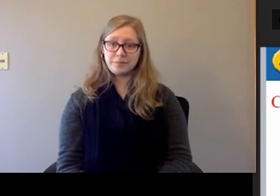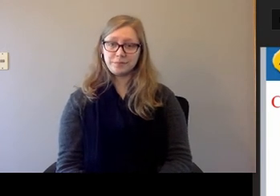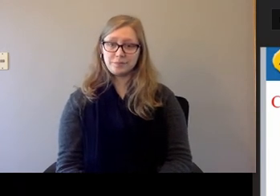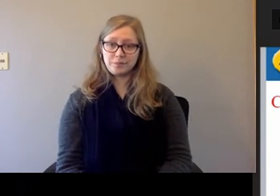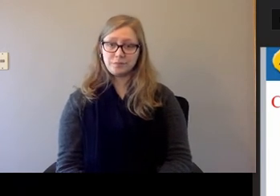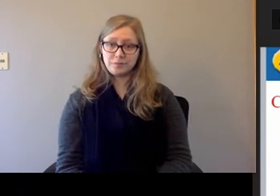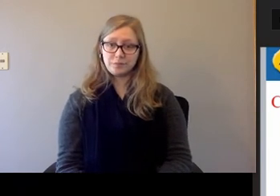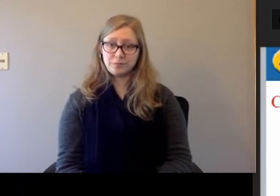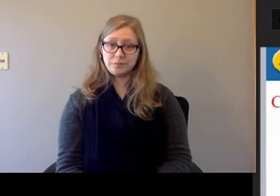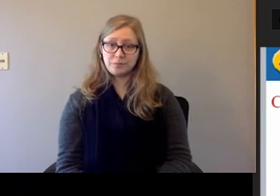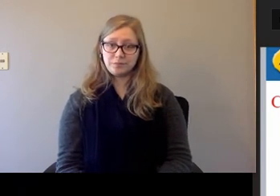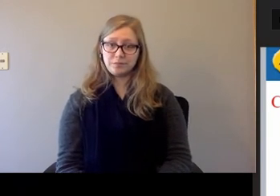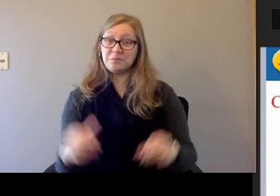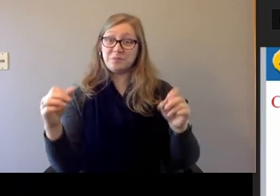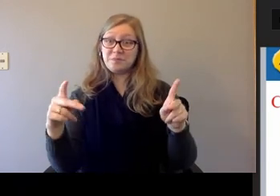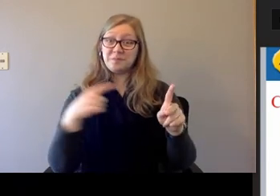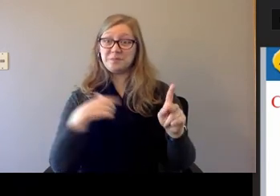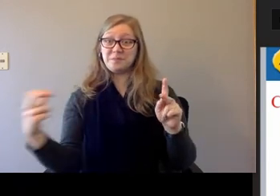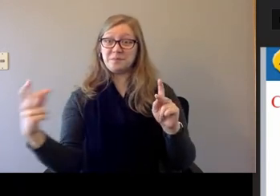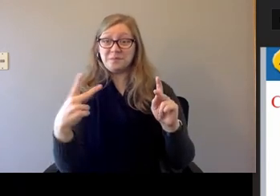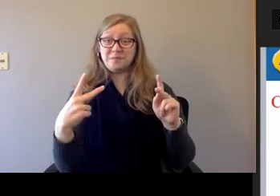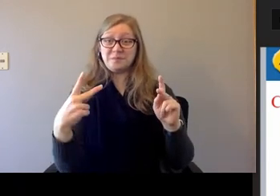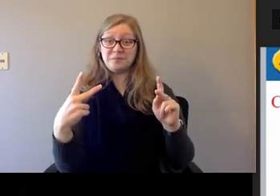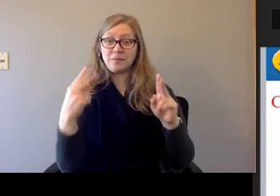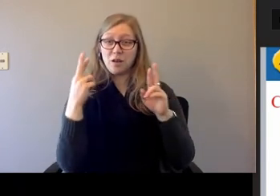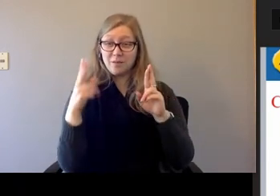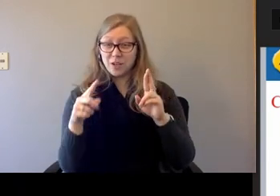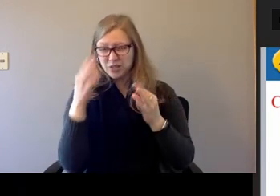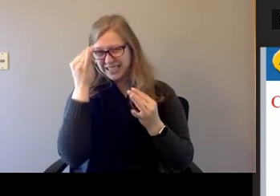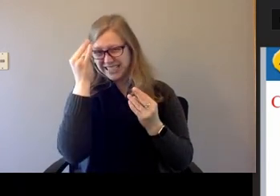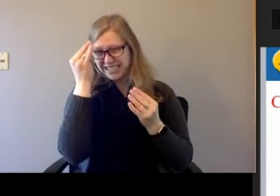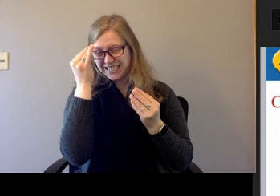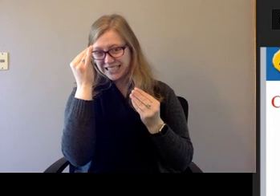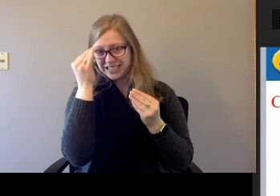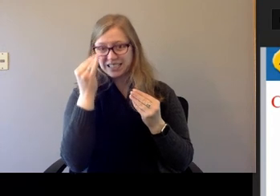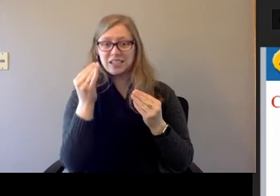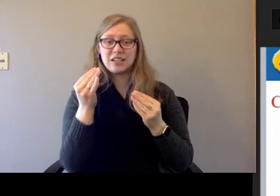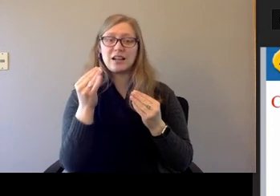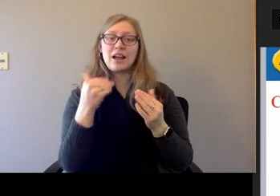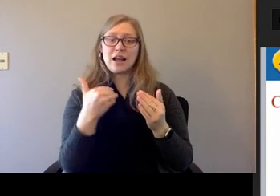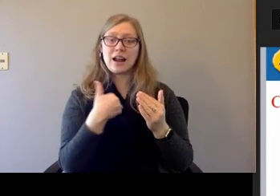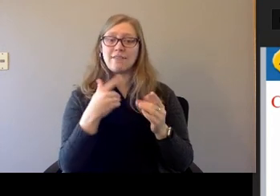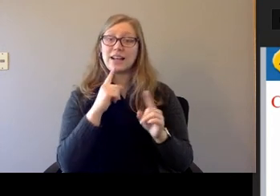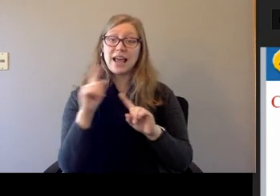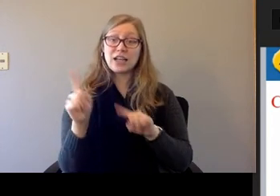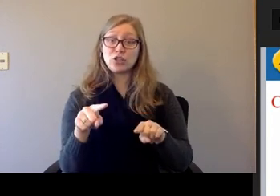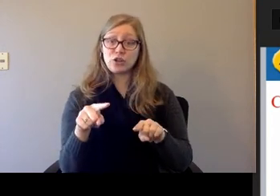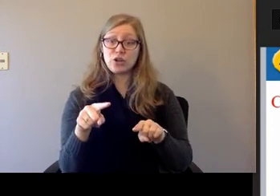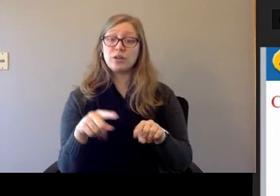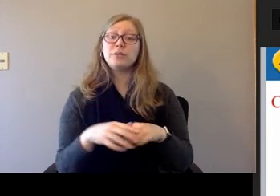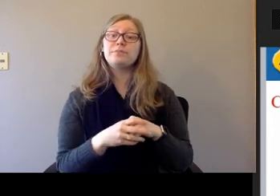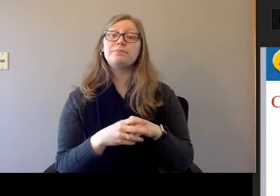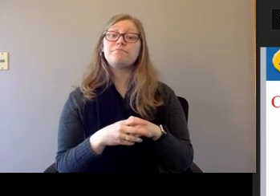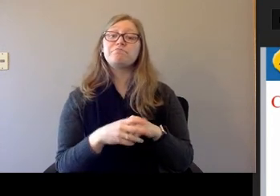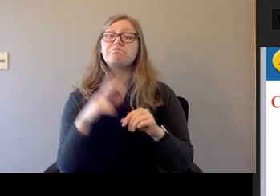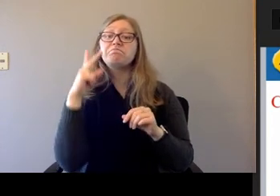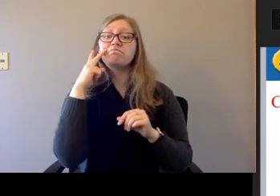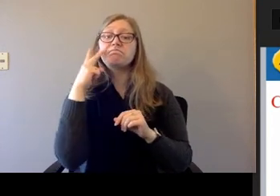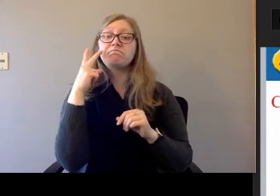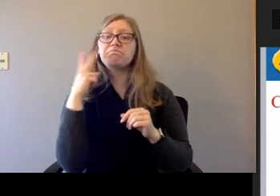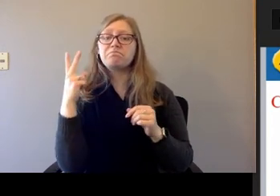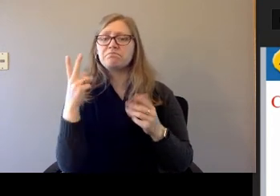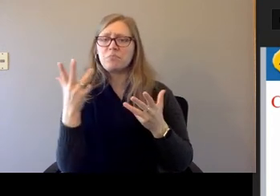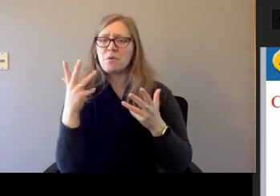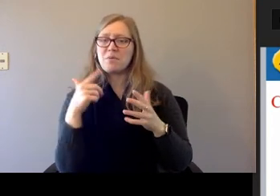All right, I'm back. Hopefully you thought about it a little bit and have an answer. And let's see what we